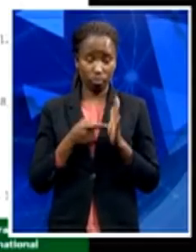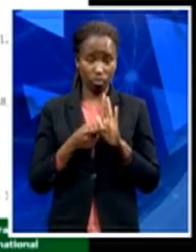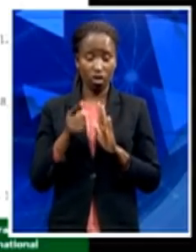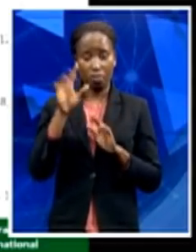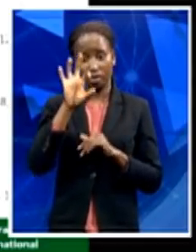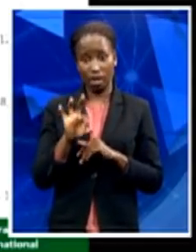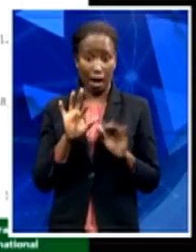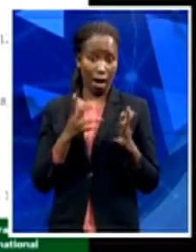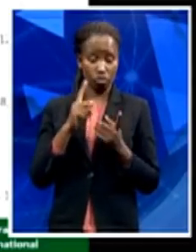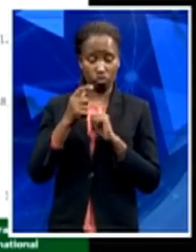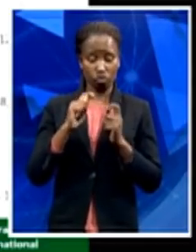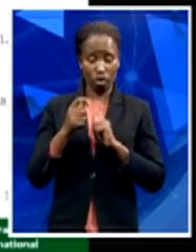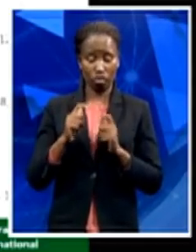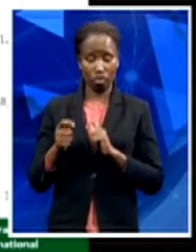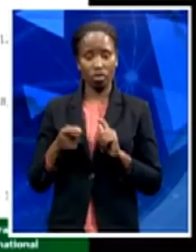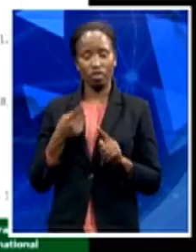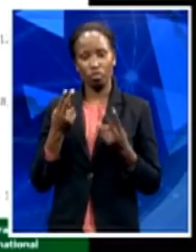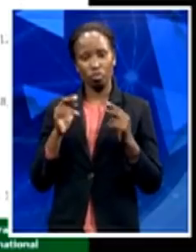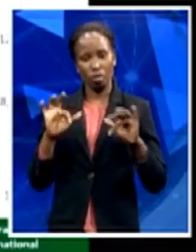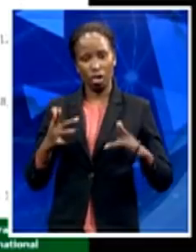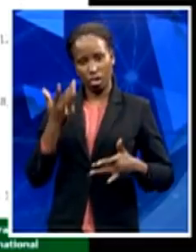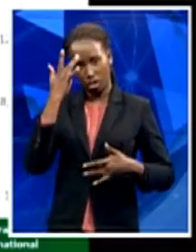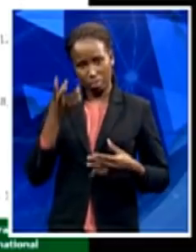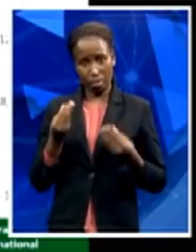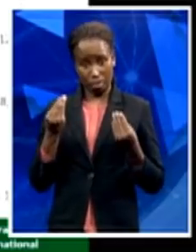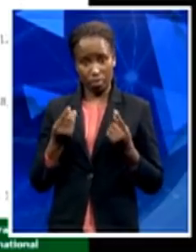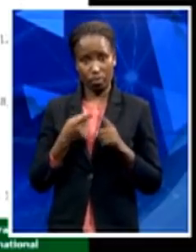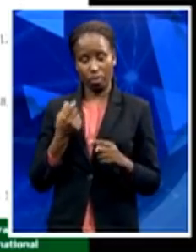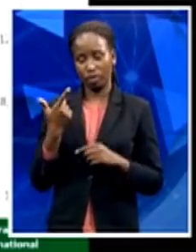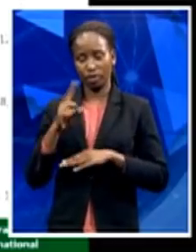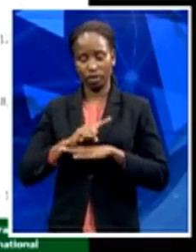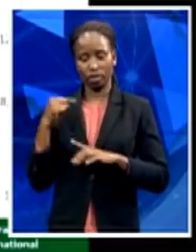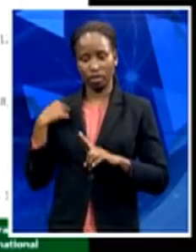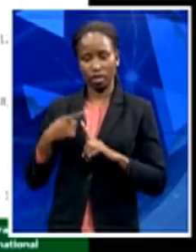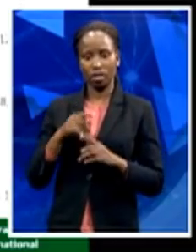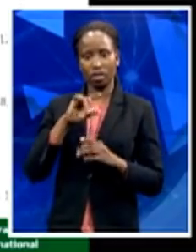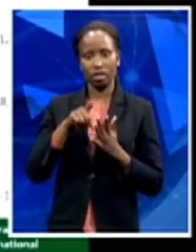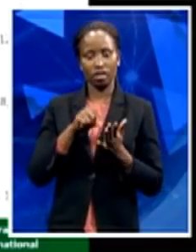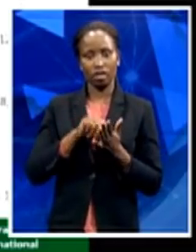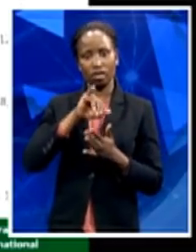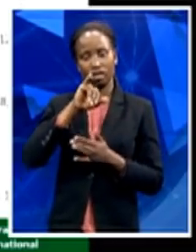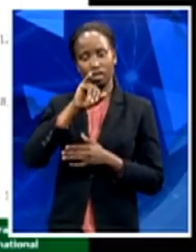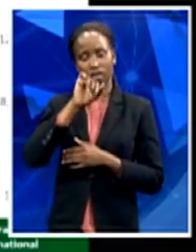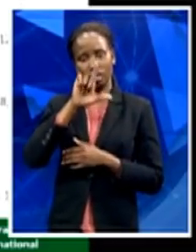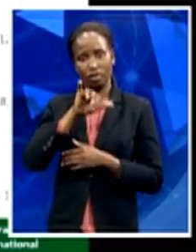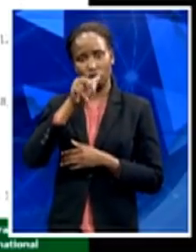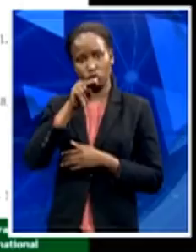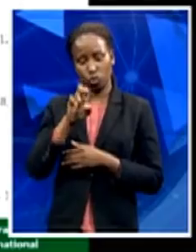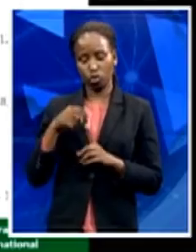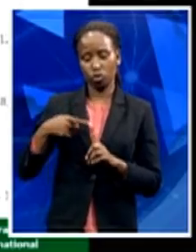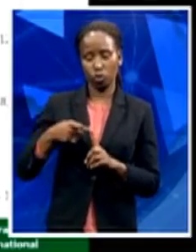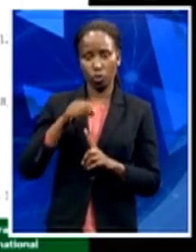last 7 days, meaning from the 7th of June to the 13th of June, the provinces that have seen a